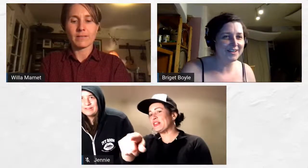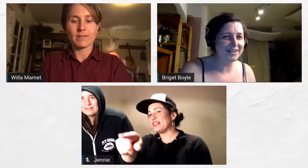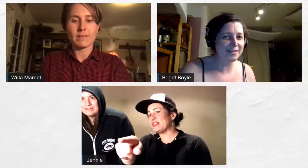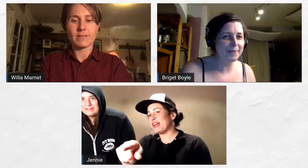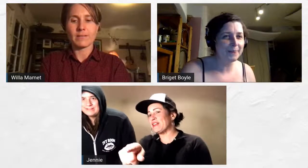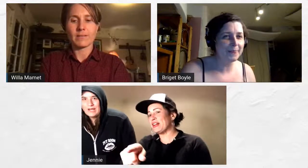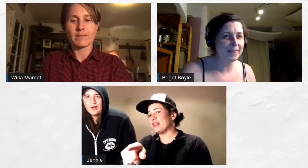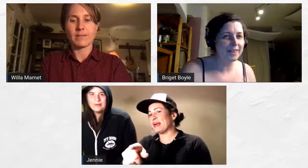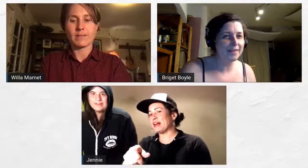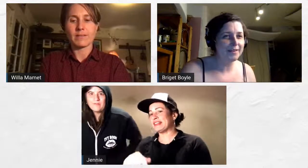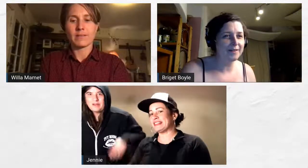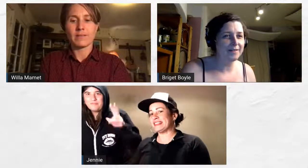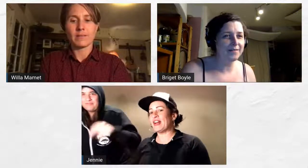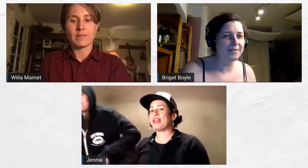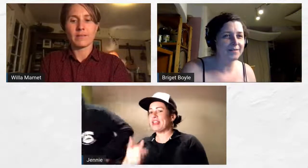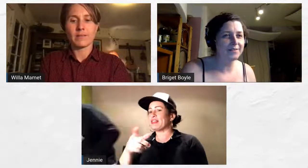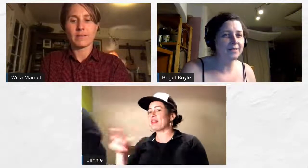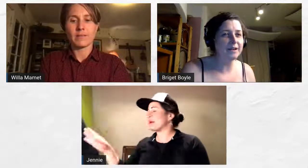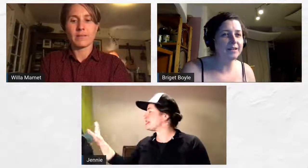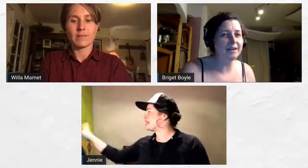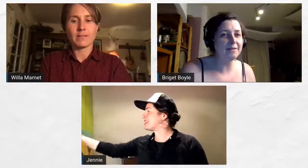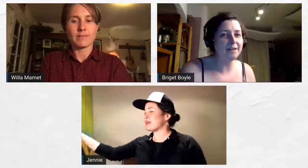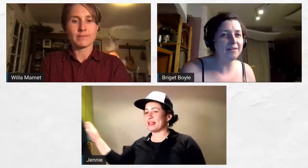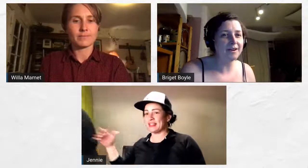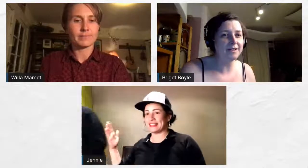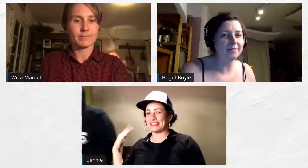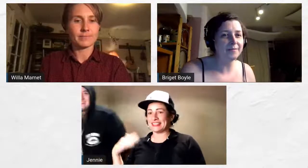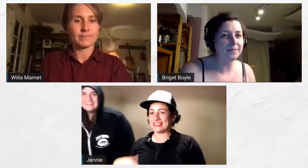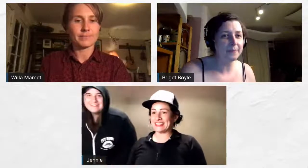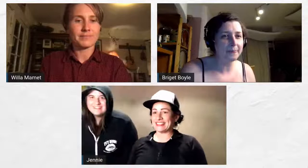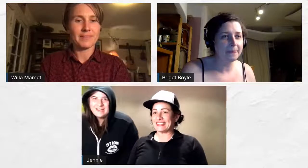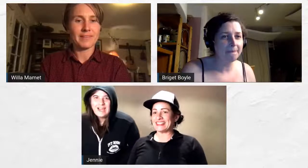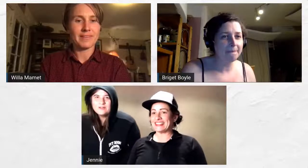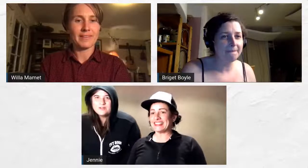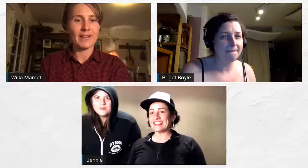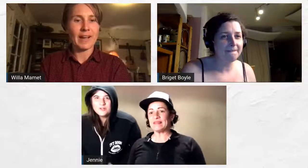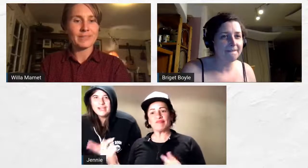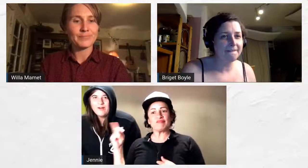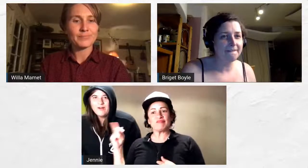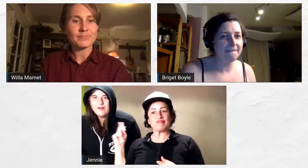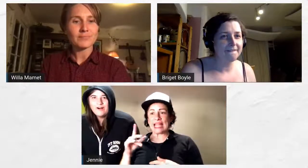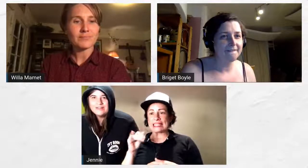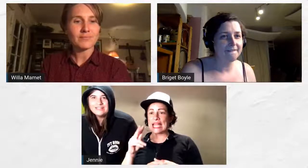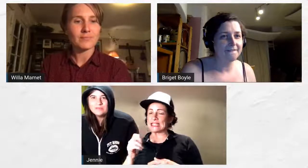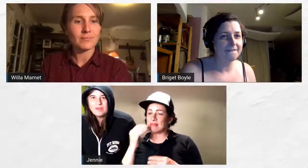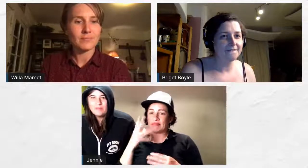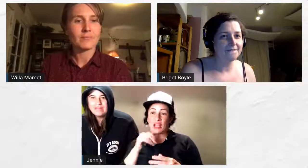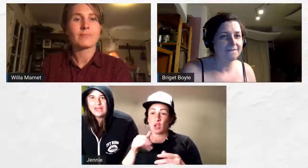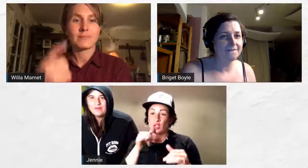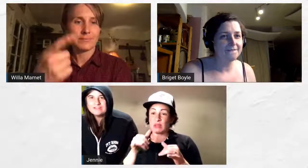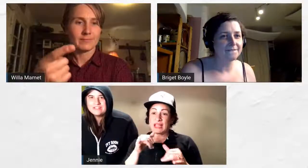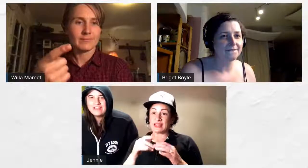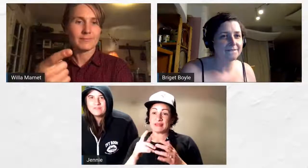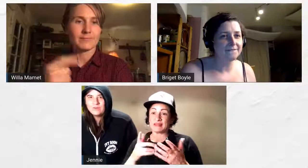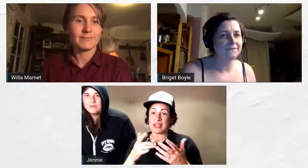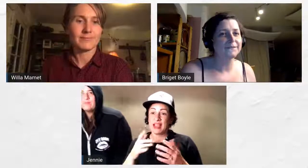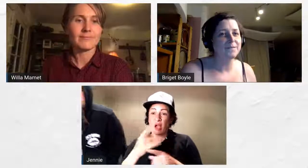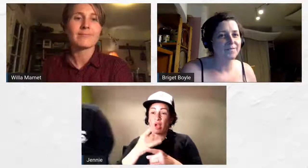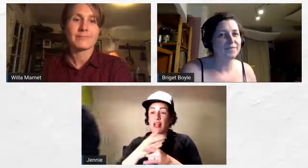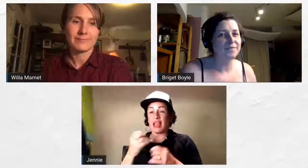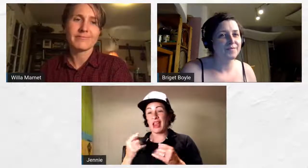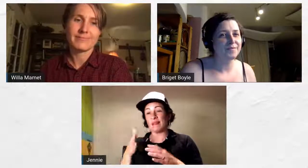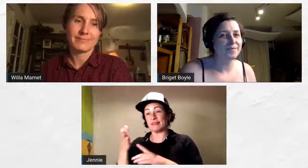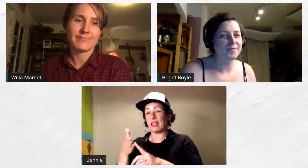Oh, wait. Oh, never mind. Okay, now you're on. I also don't drink alcohol and spend many hours at the Ivy